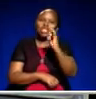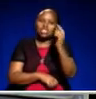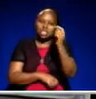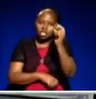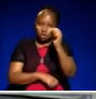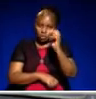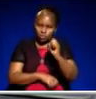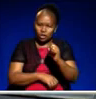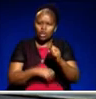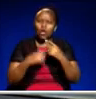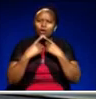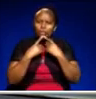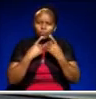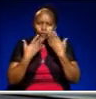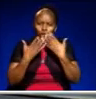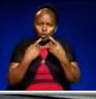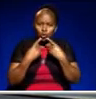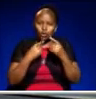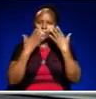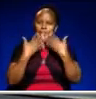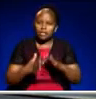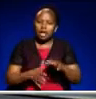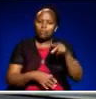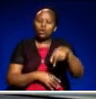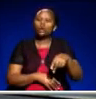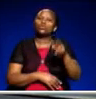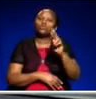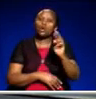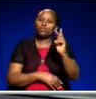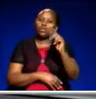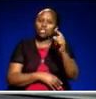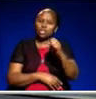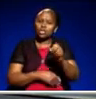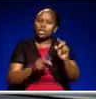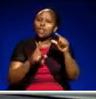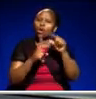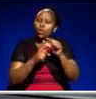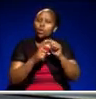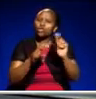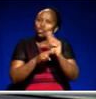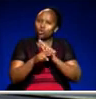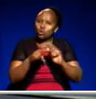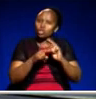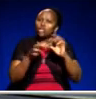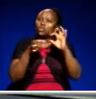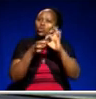talked about a preposition. And we said there are words that are used to join